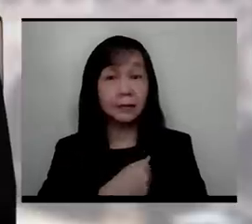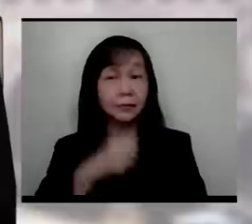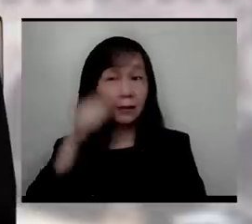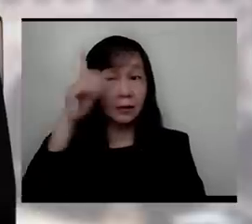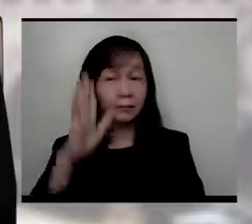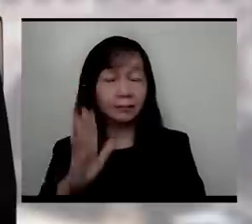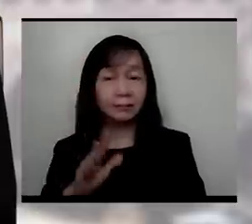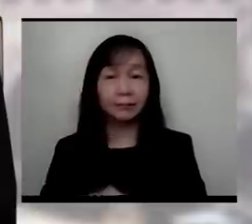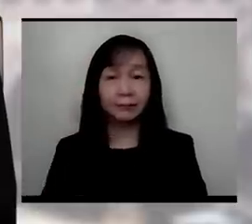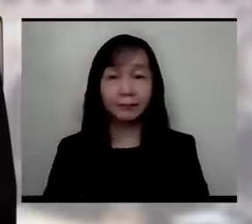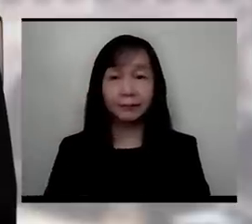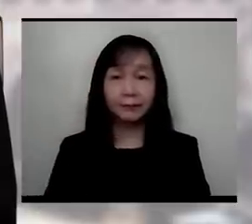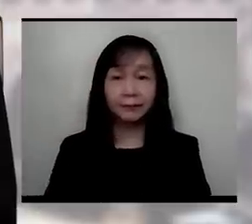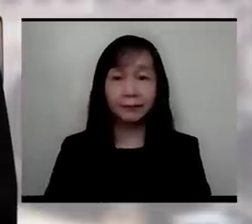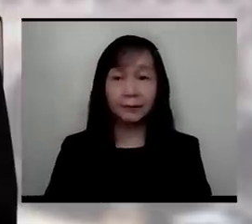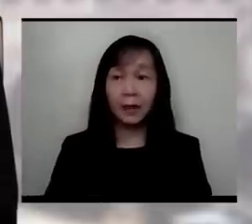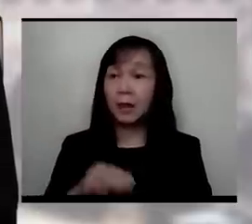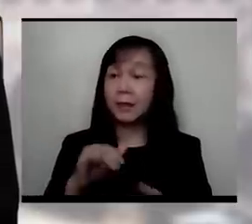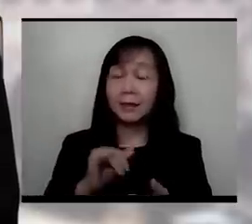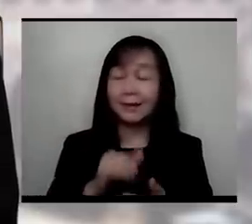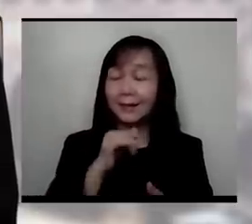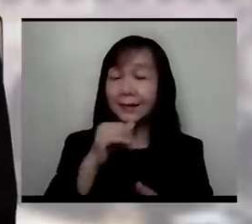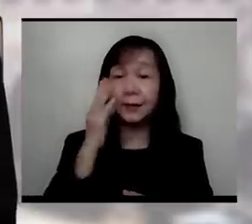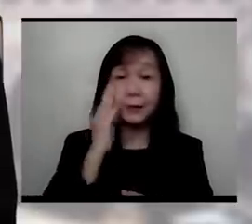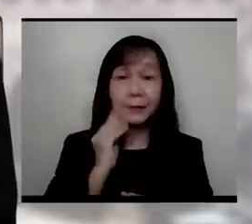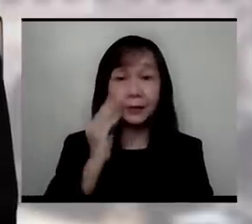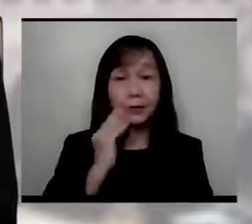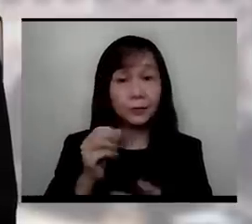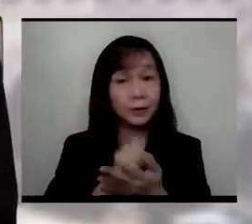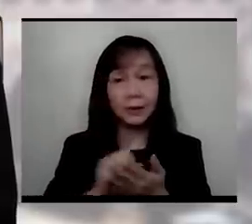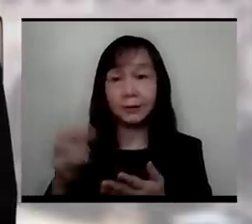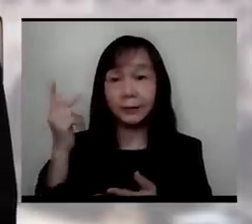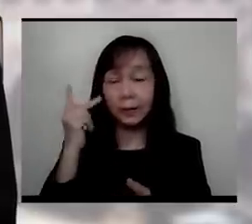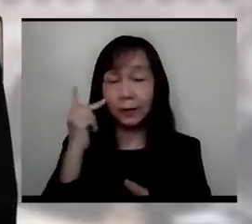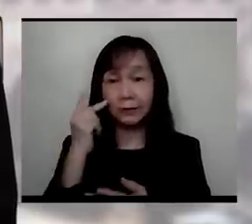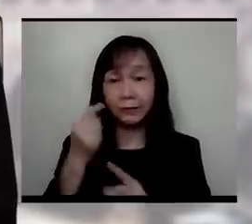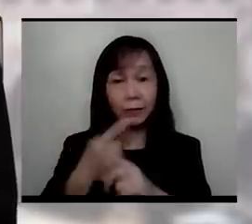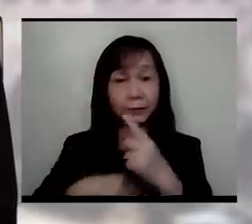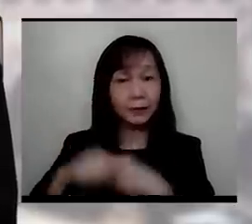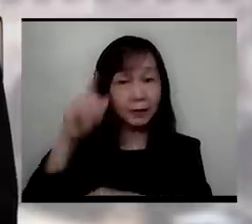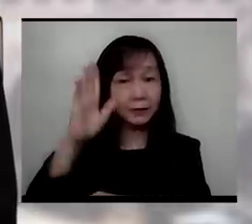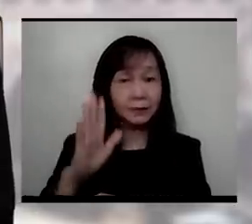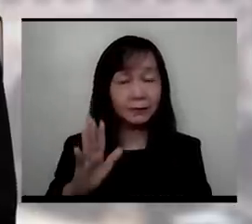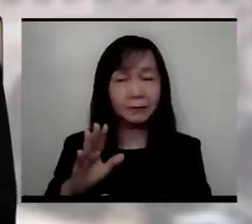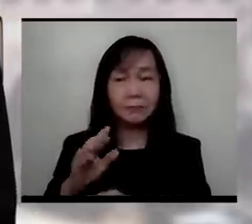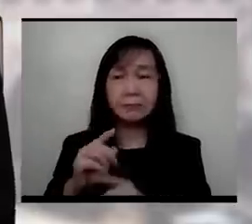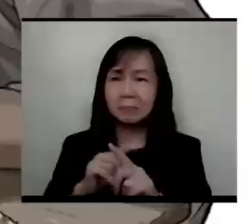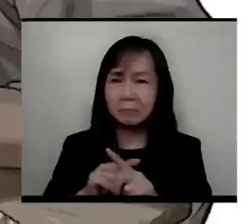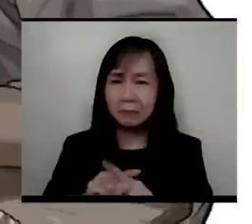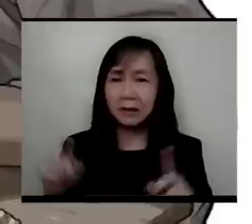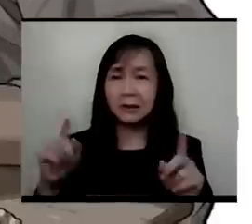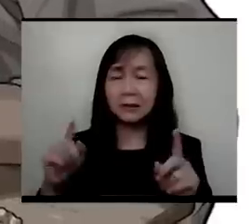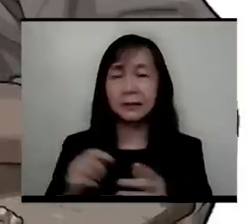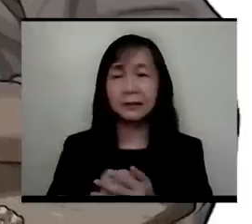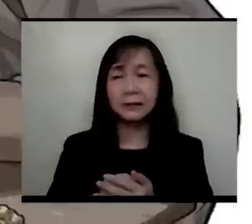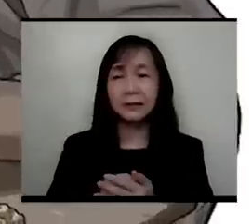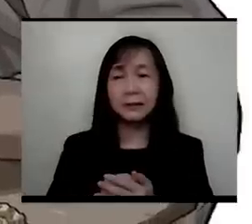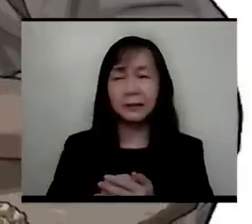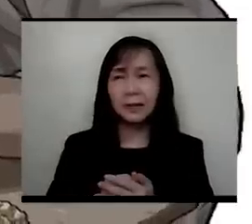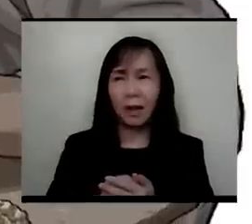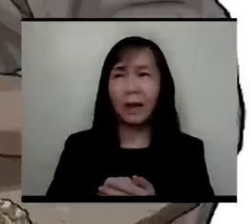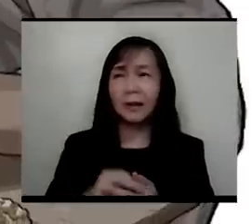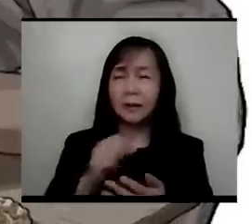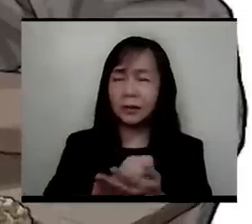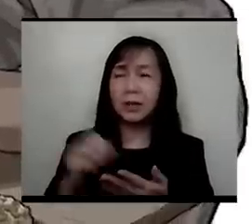of God That was not the experience of Saint Paul Instead, Saint Paul